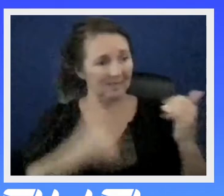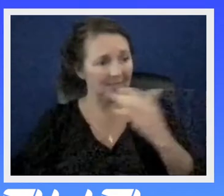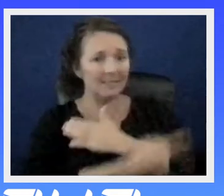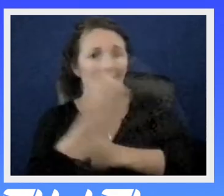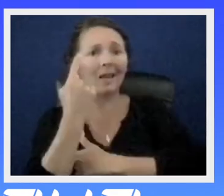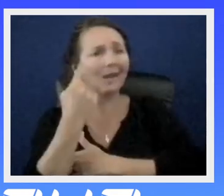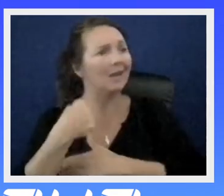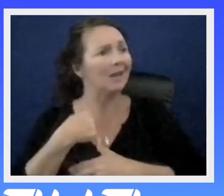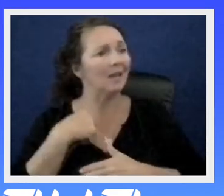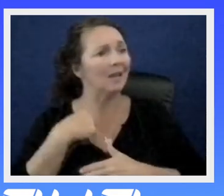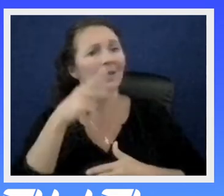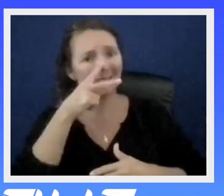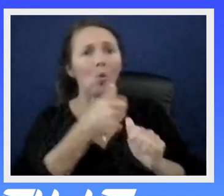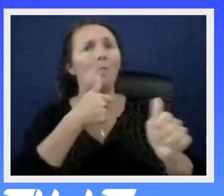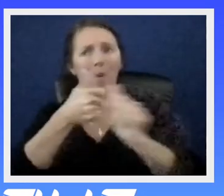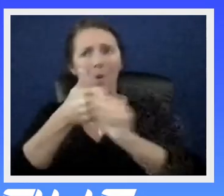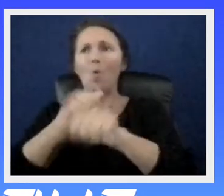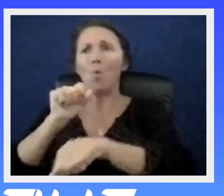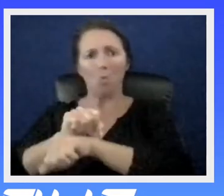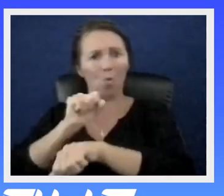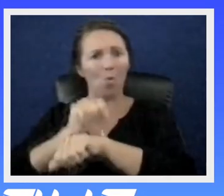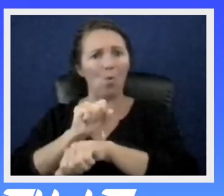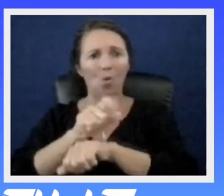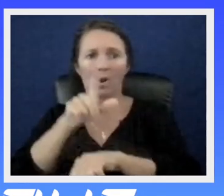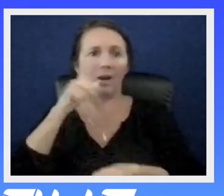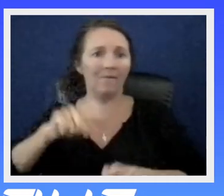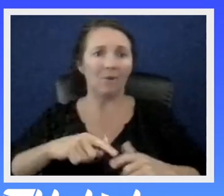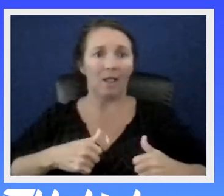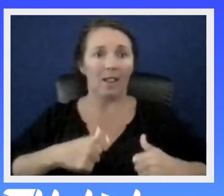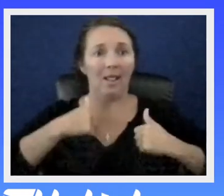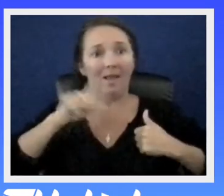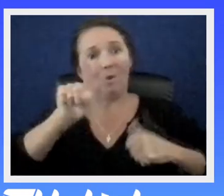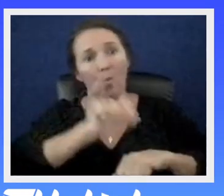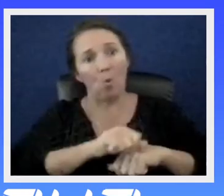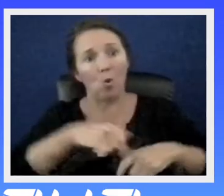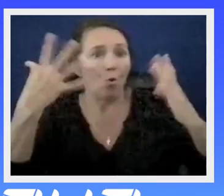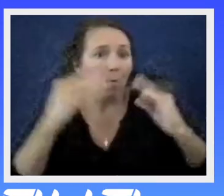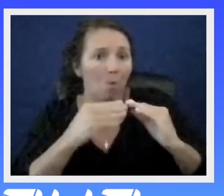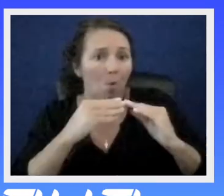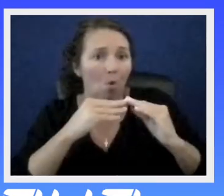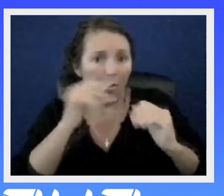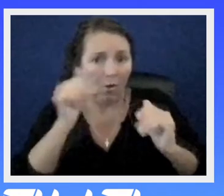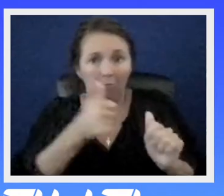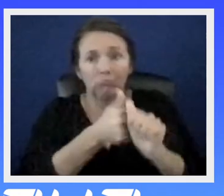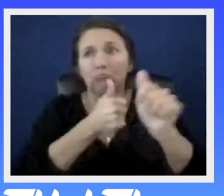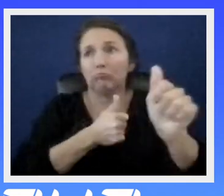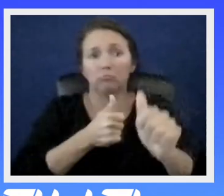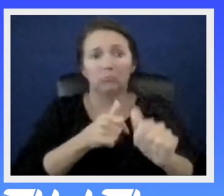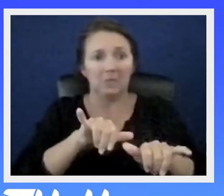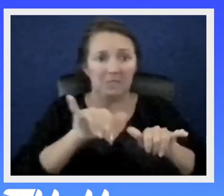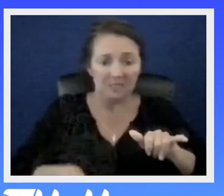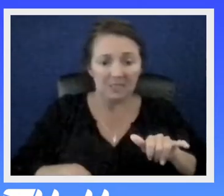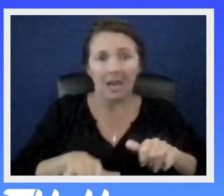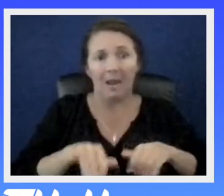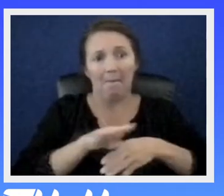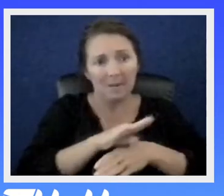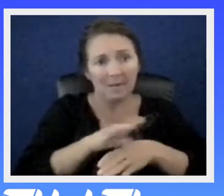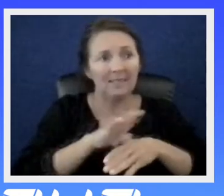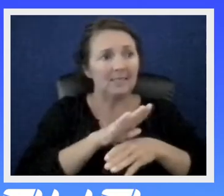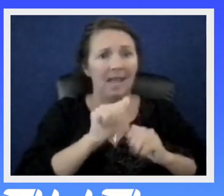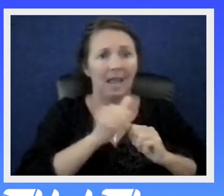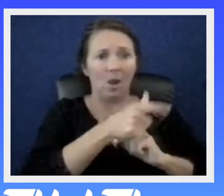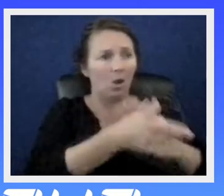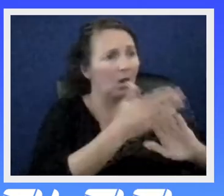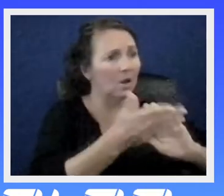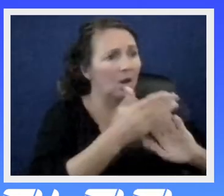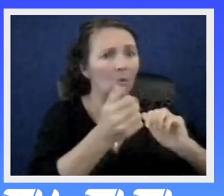remote work and you don't have to live where you work anymore and you can't just keep residents and businesses by having the